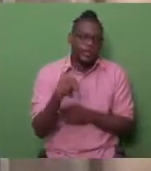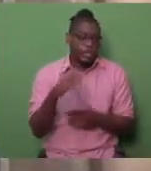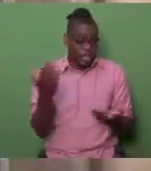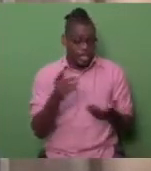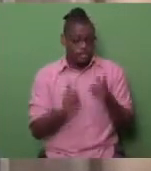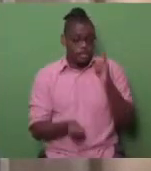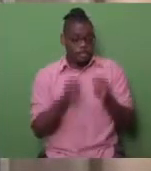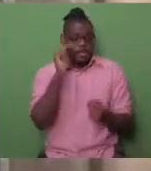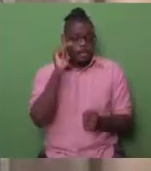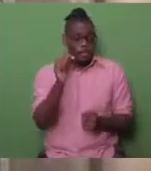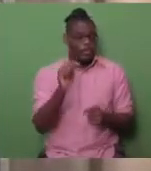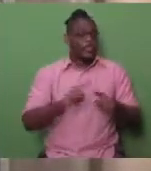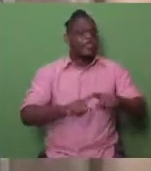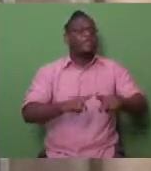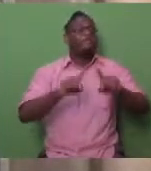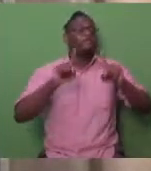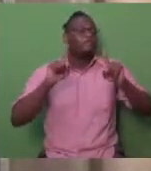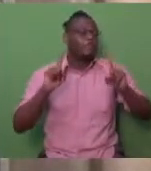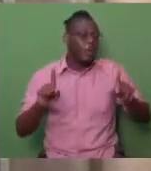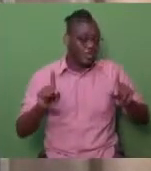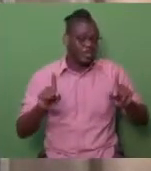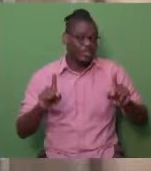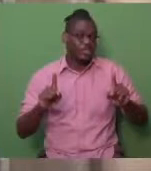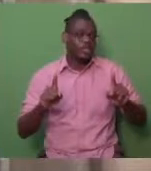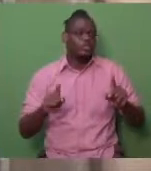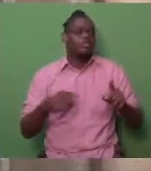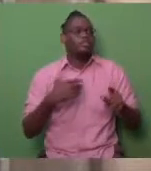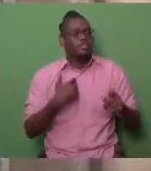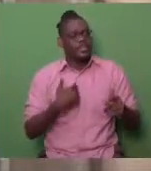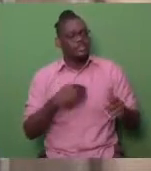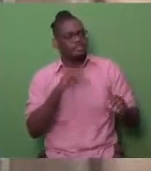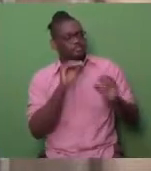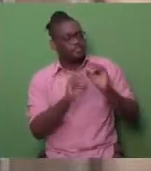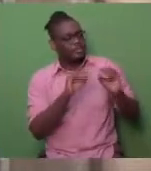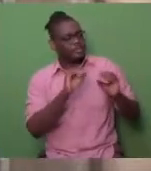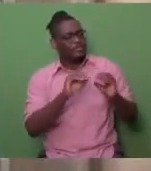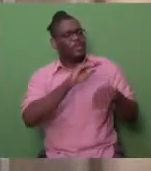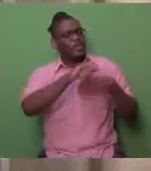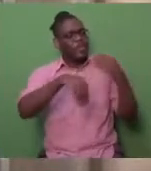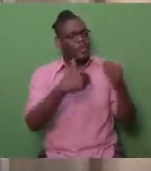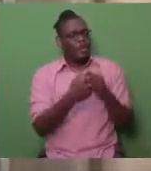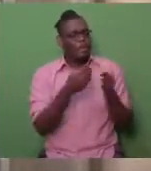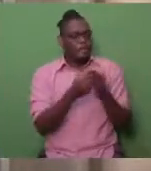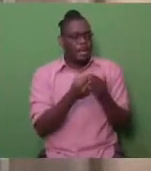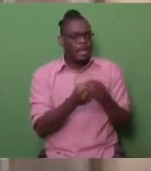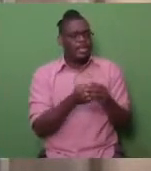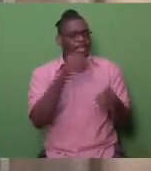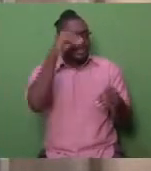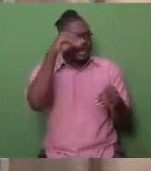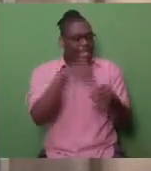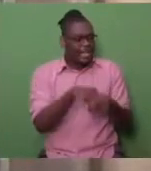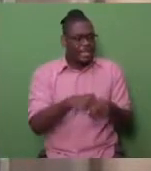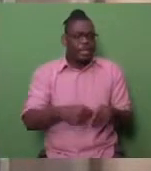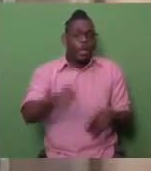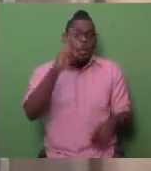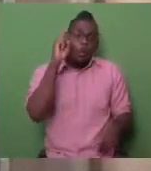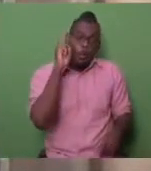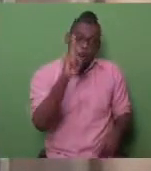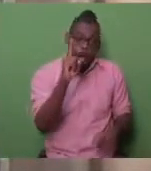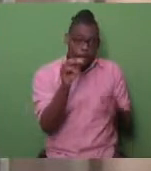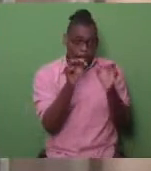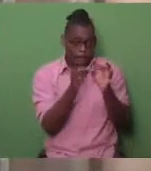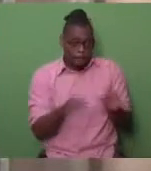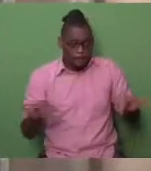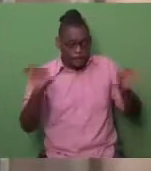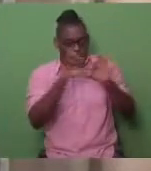and friends of the recusal twins. It is heartless for the government to implement a new tax regime based